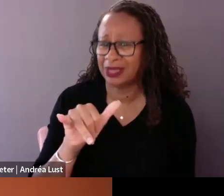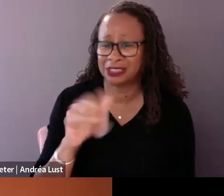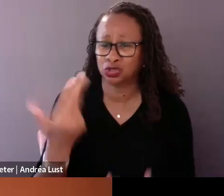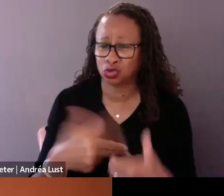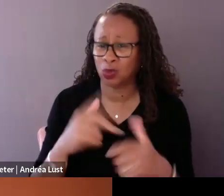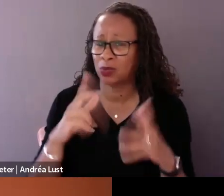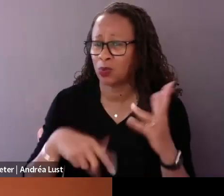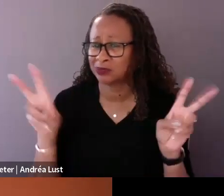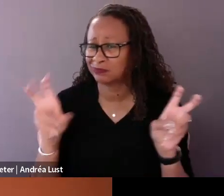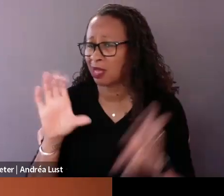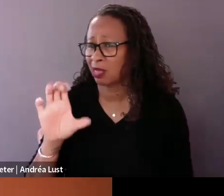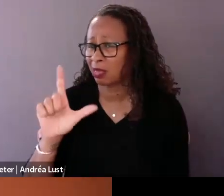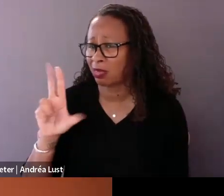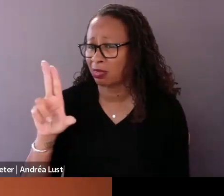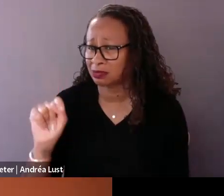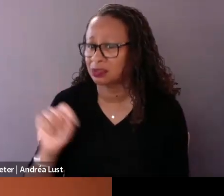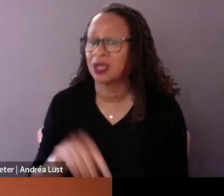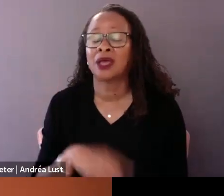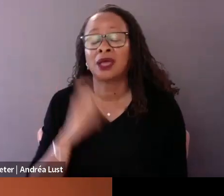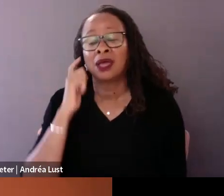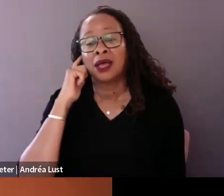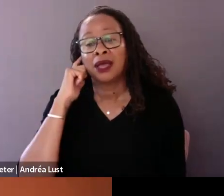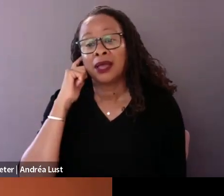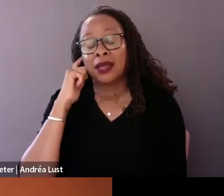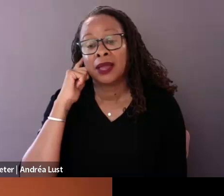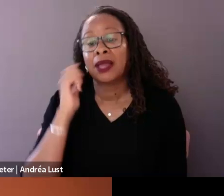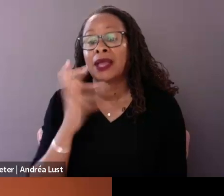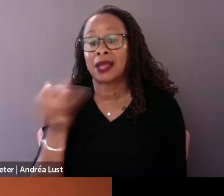and a lot of the sort of humanizing